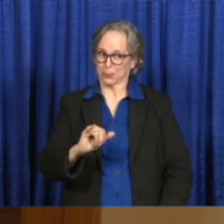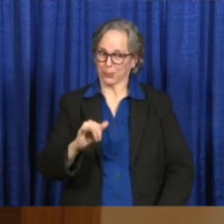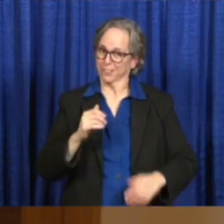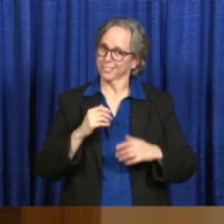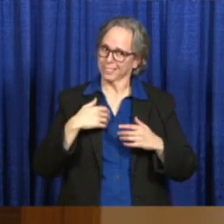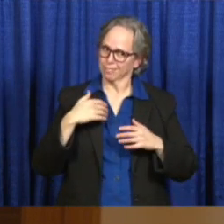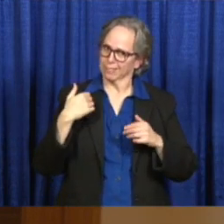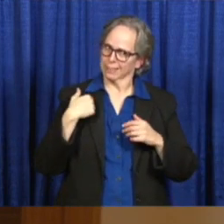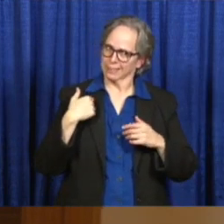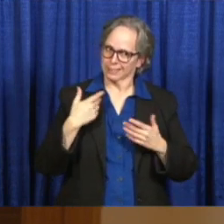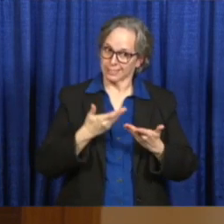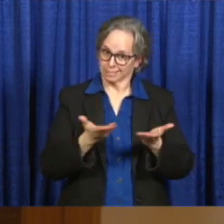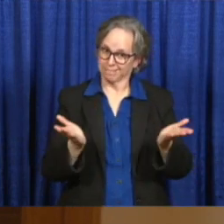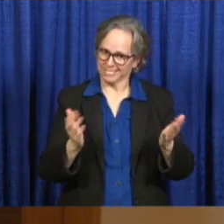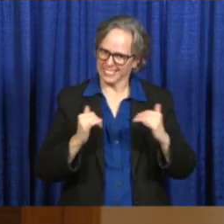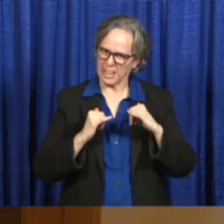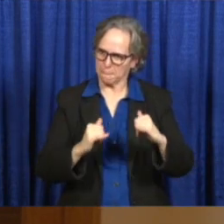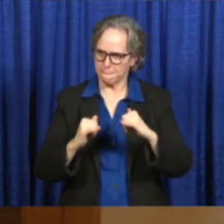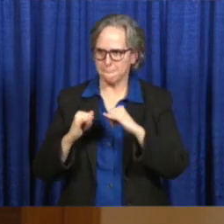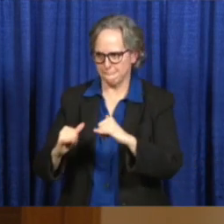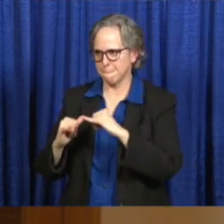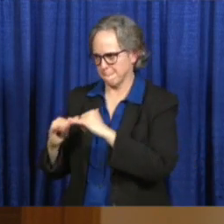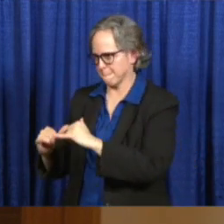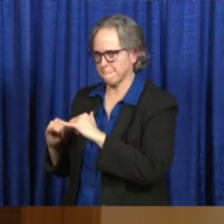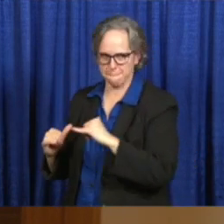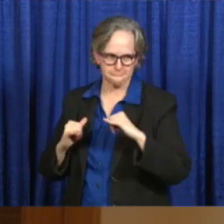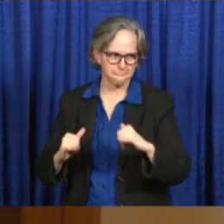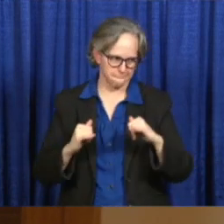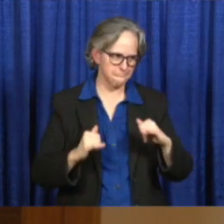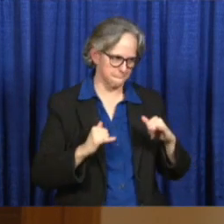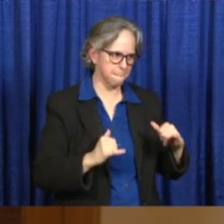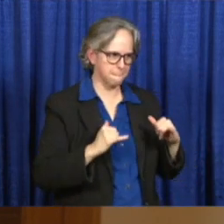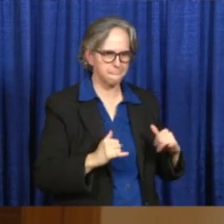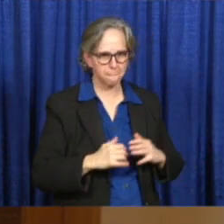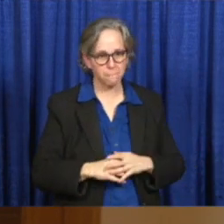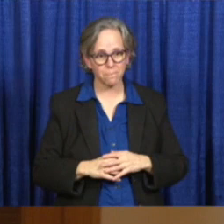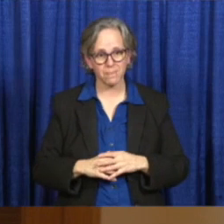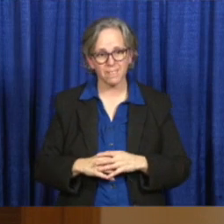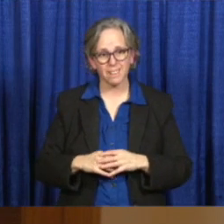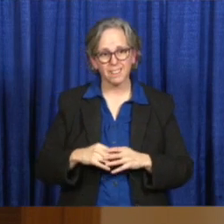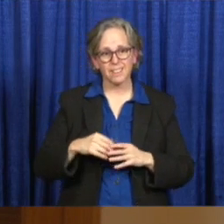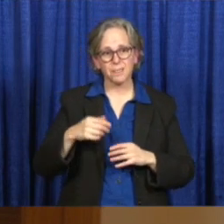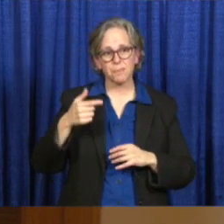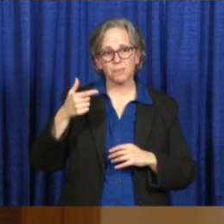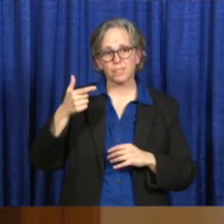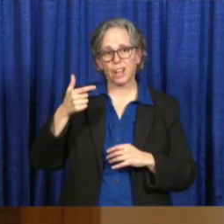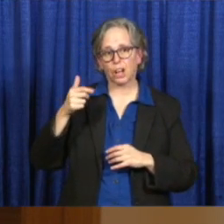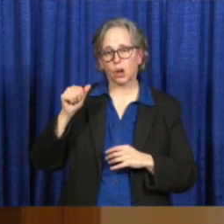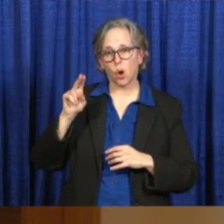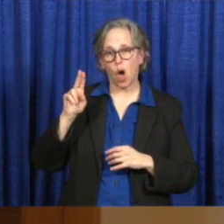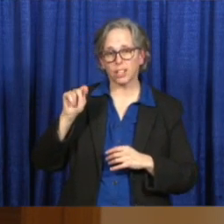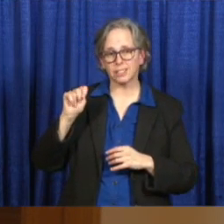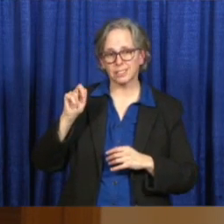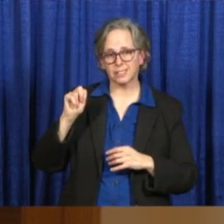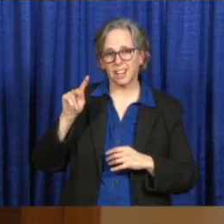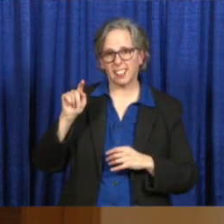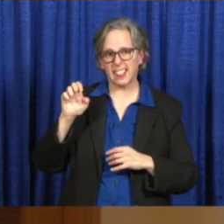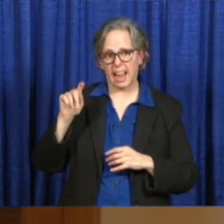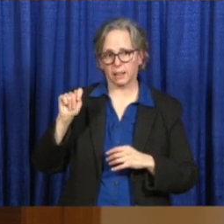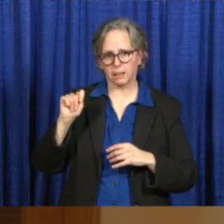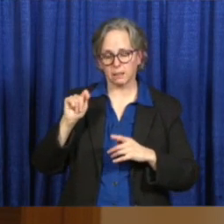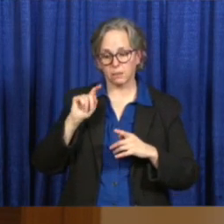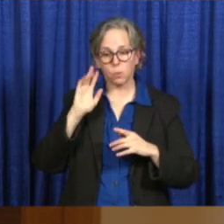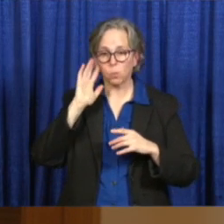us. We have got, a bit of a gauntlet ahead of staying in the same Groundhog's Day. And so when you